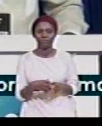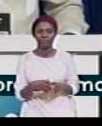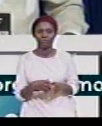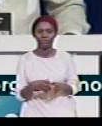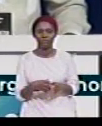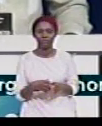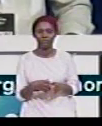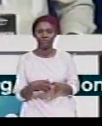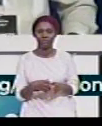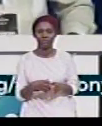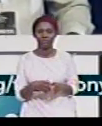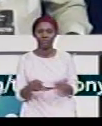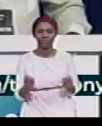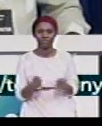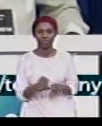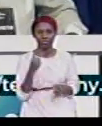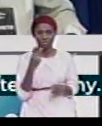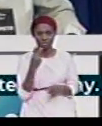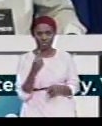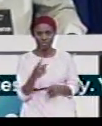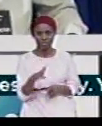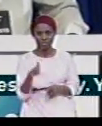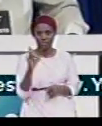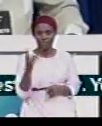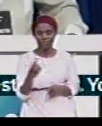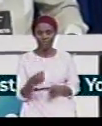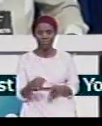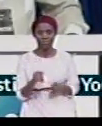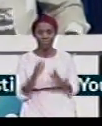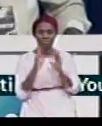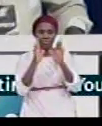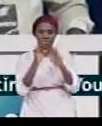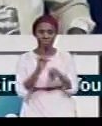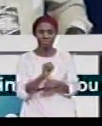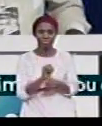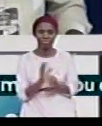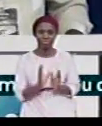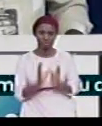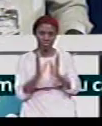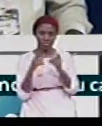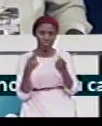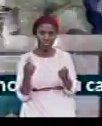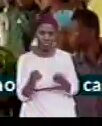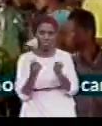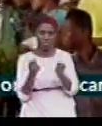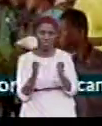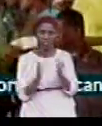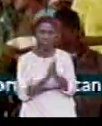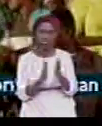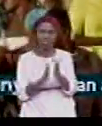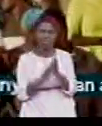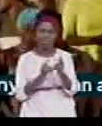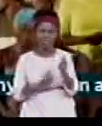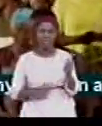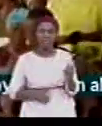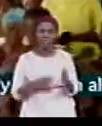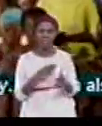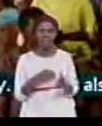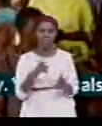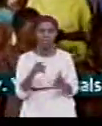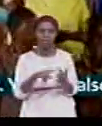As you see the miracle, you shout hallelujah, praise the Lord. And you begin to come